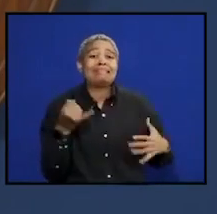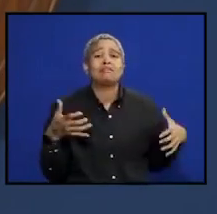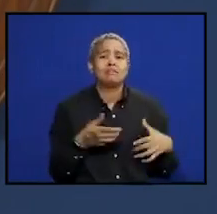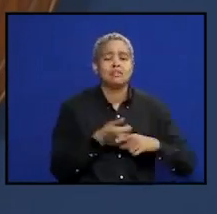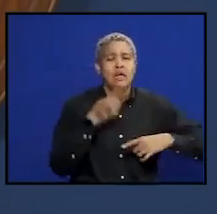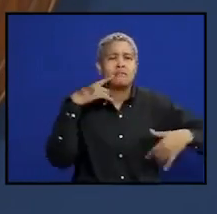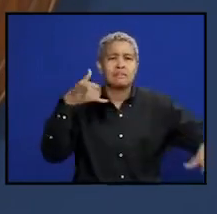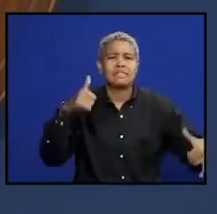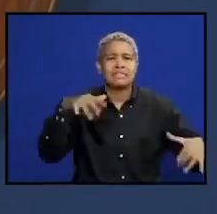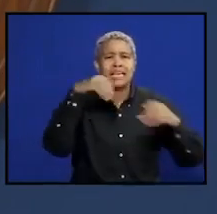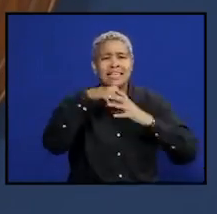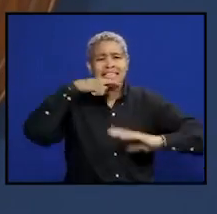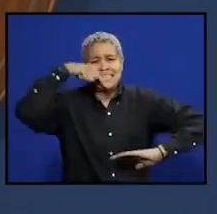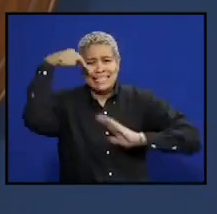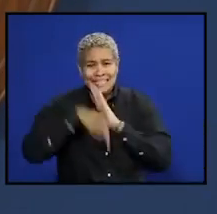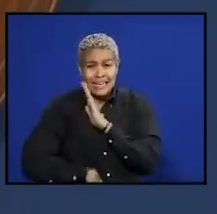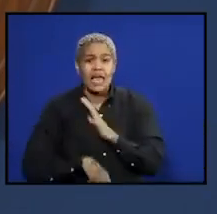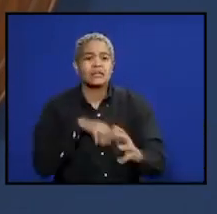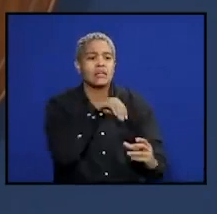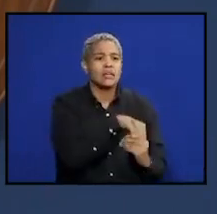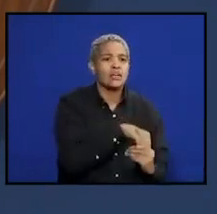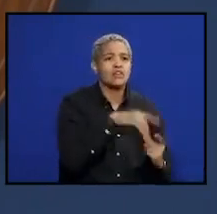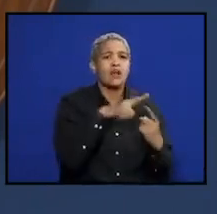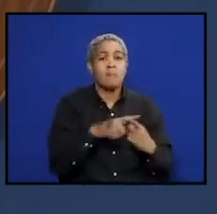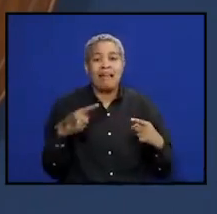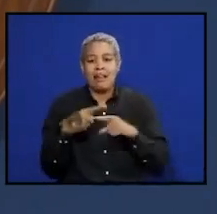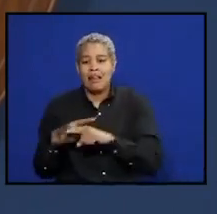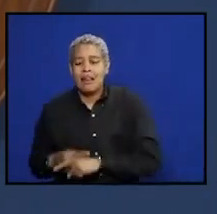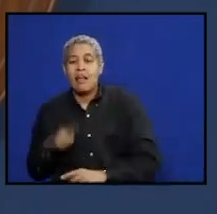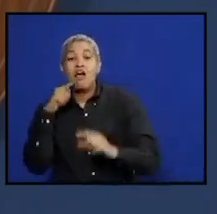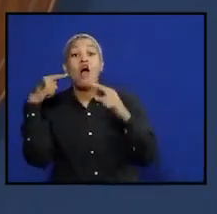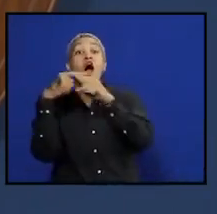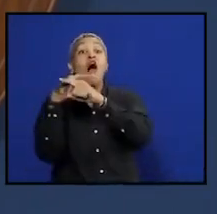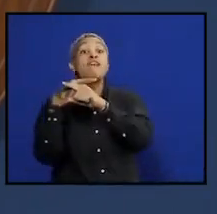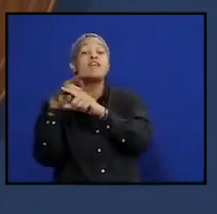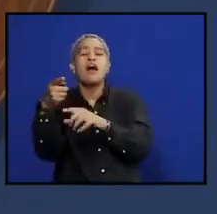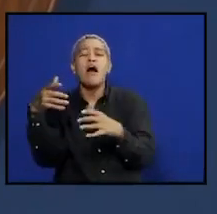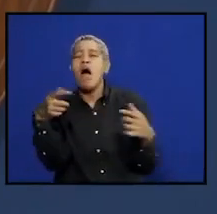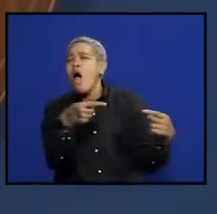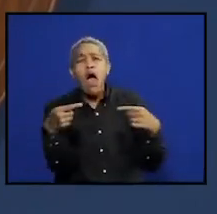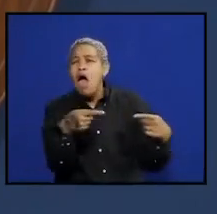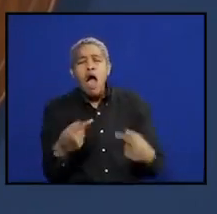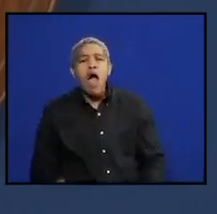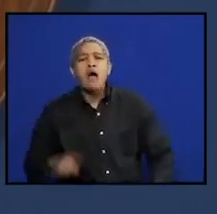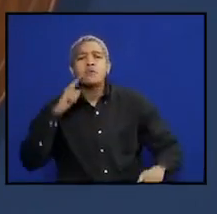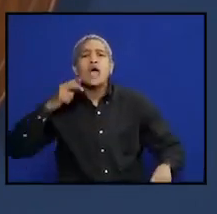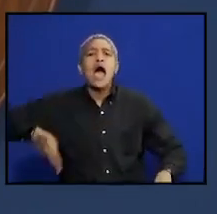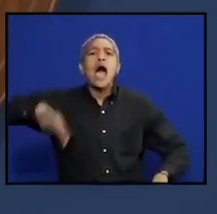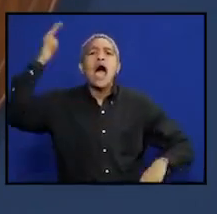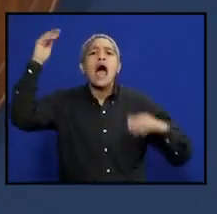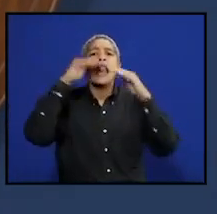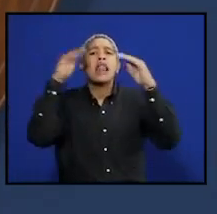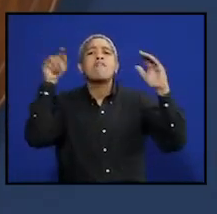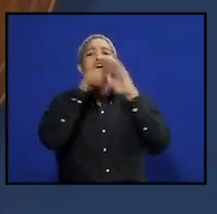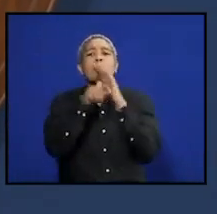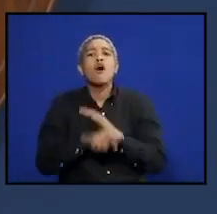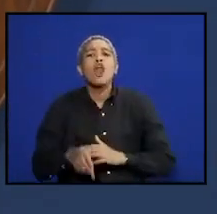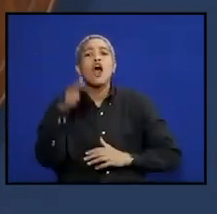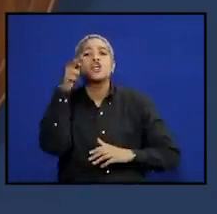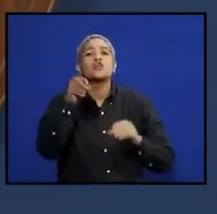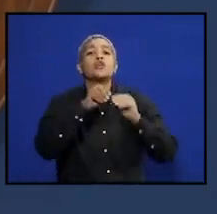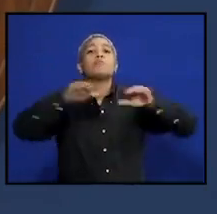engaged in intense intra- and inter-gang conflicts which are a leading cause of high levels of murders and shootings across the country.